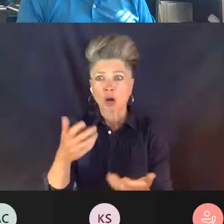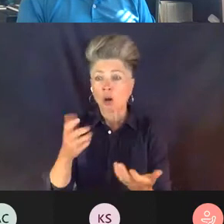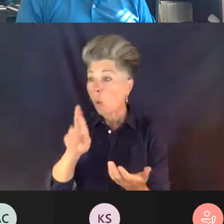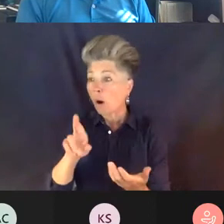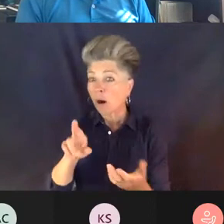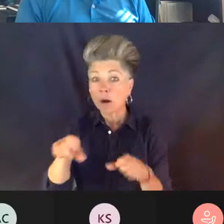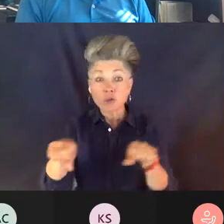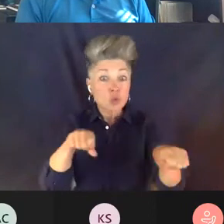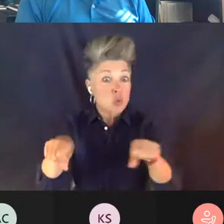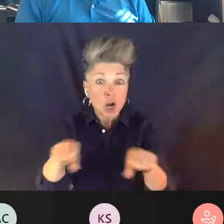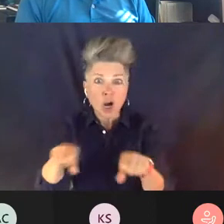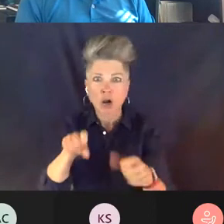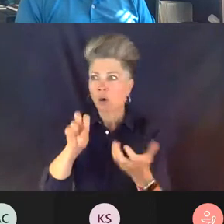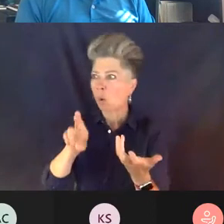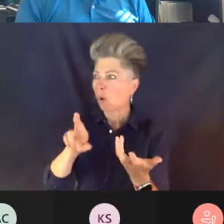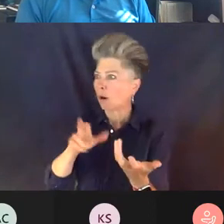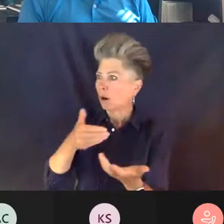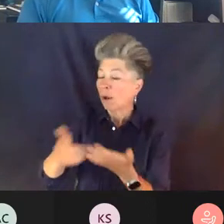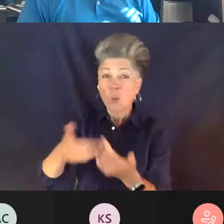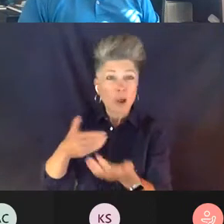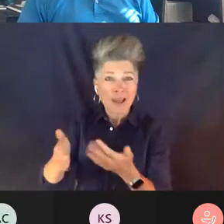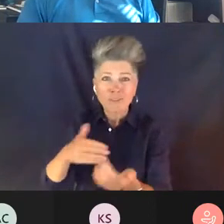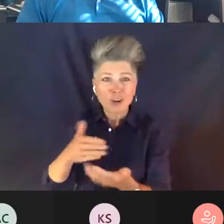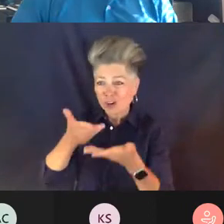device they may be using.